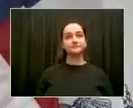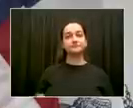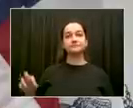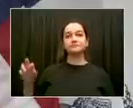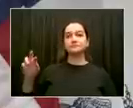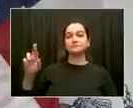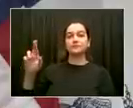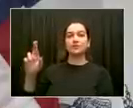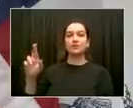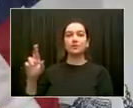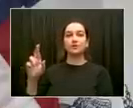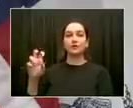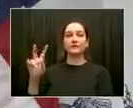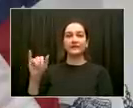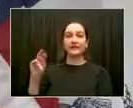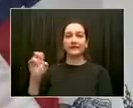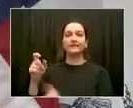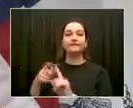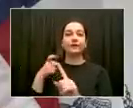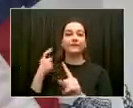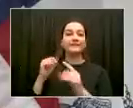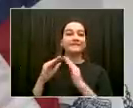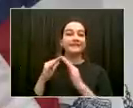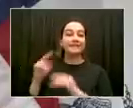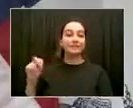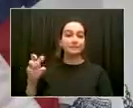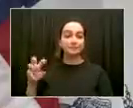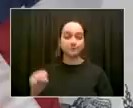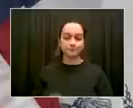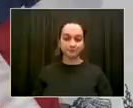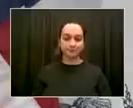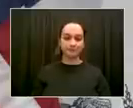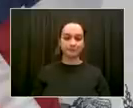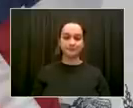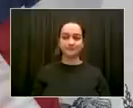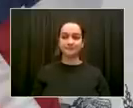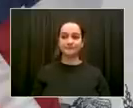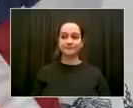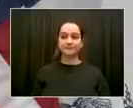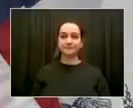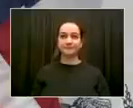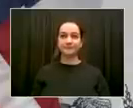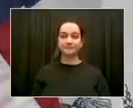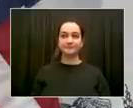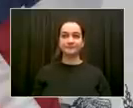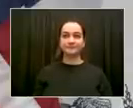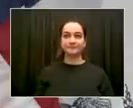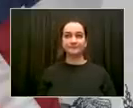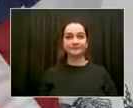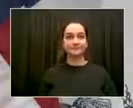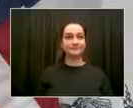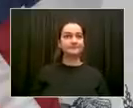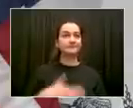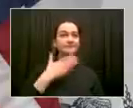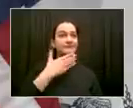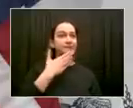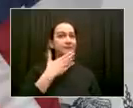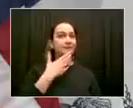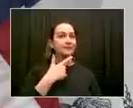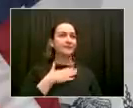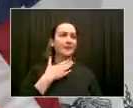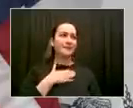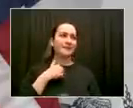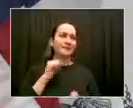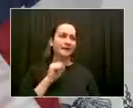Firstly, thanks for allowing us to do 2 questions. I really appreciate the setup. Absolutely. My first question is just